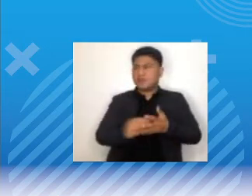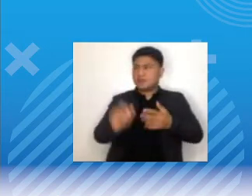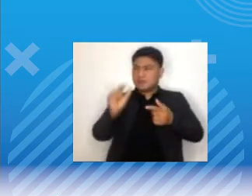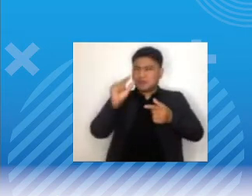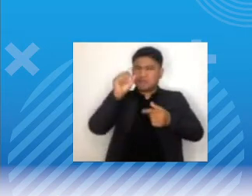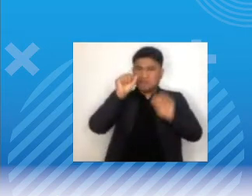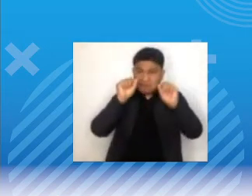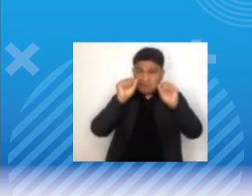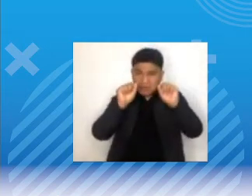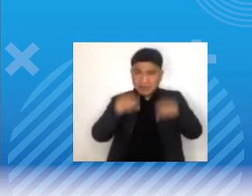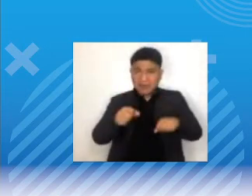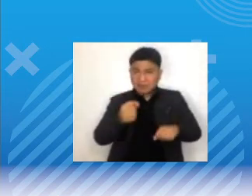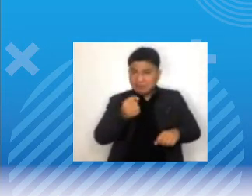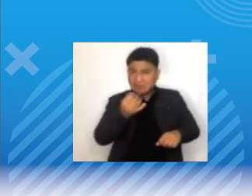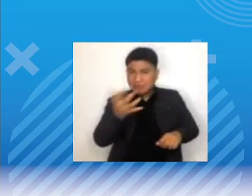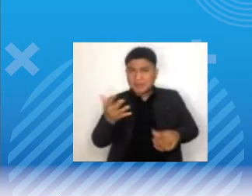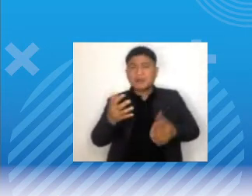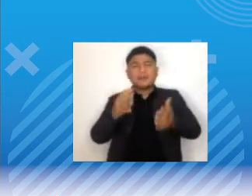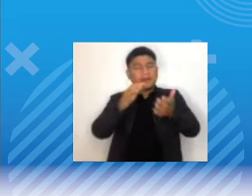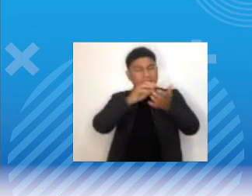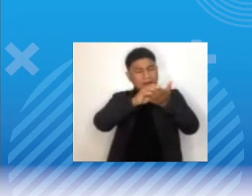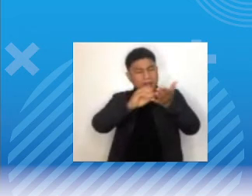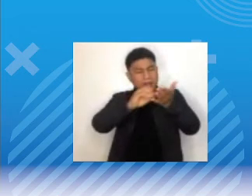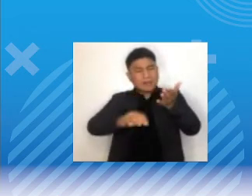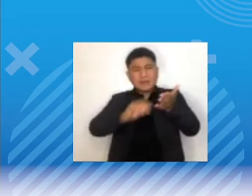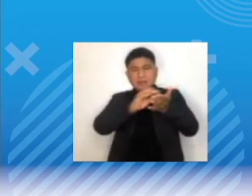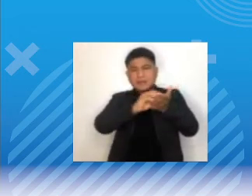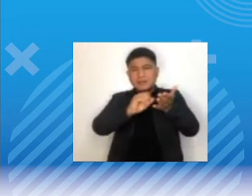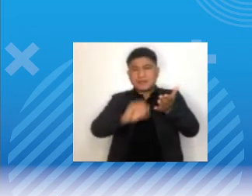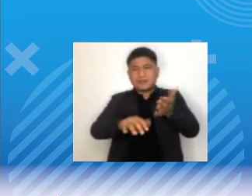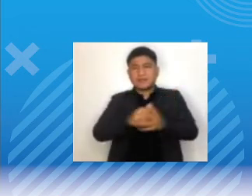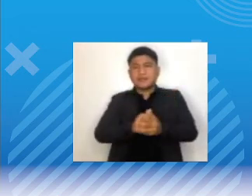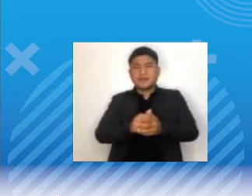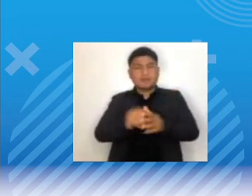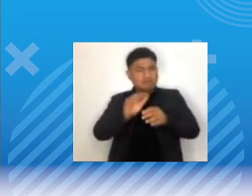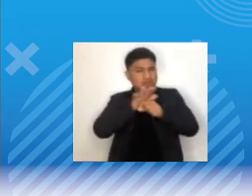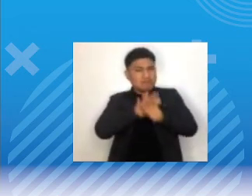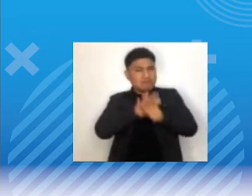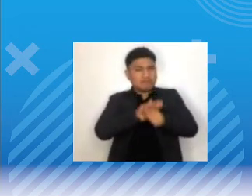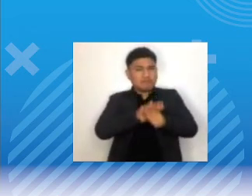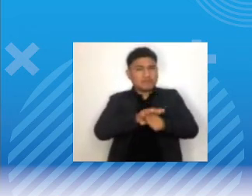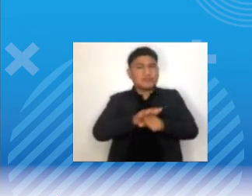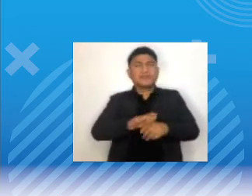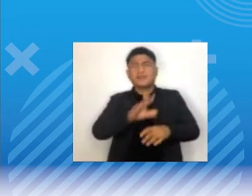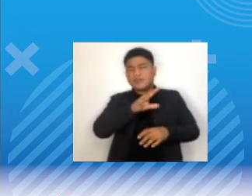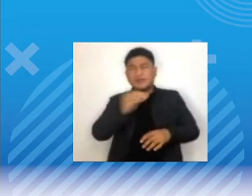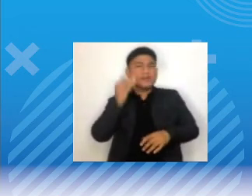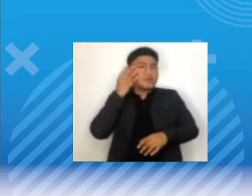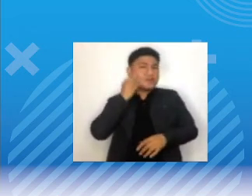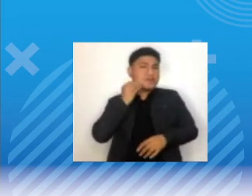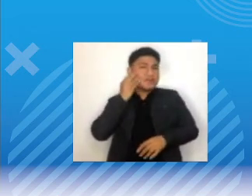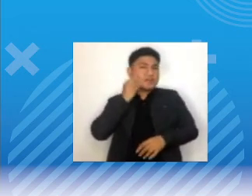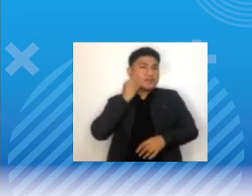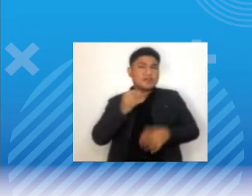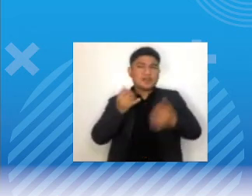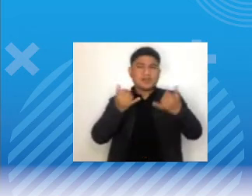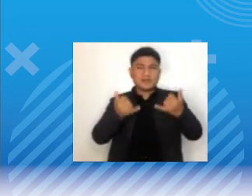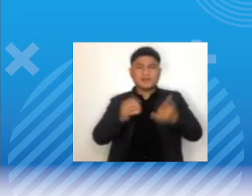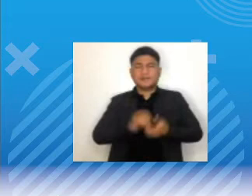quantifiably, nabawasan yung perceived stress and perceived experience of